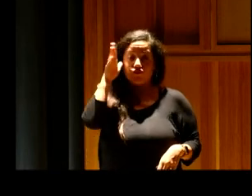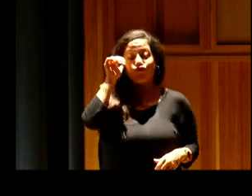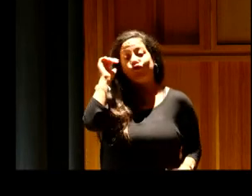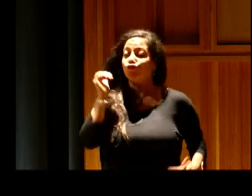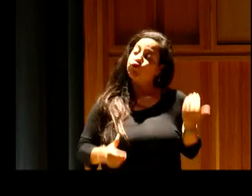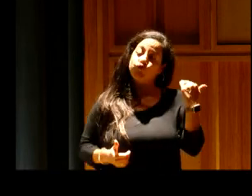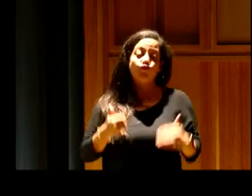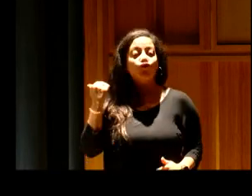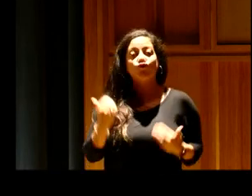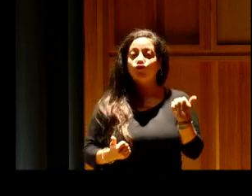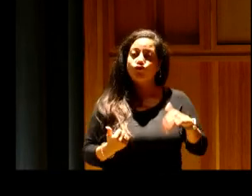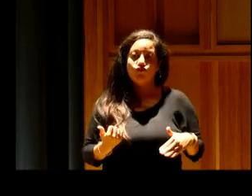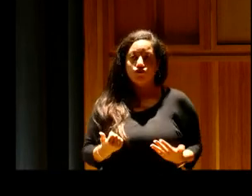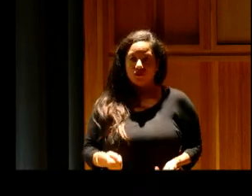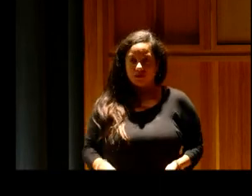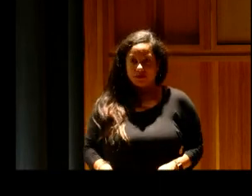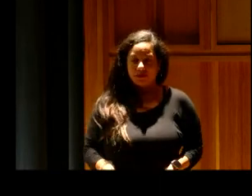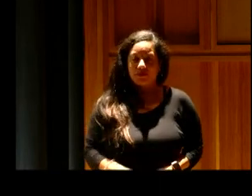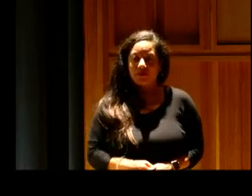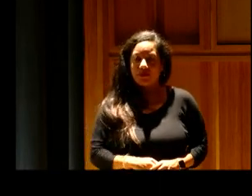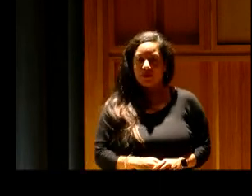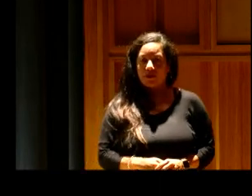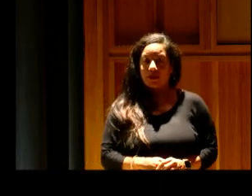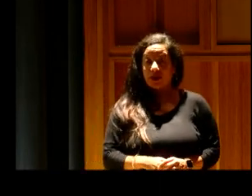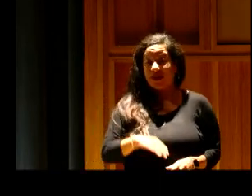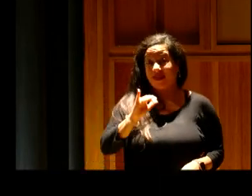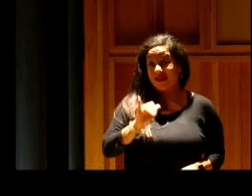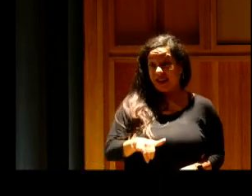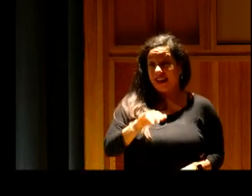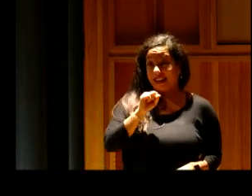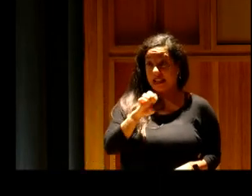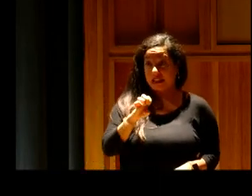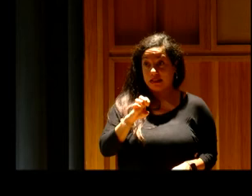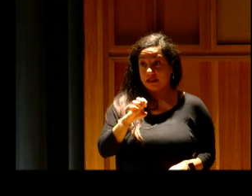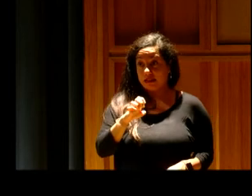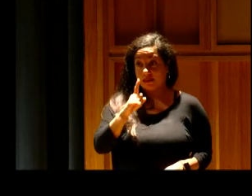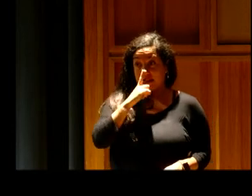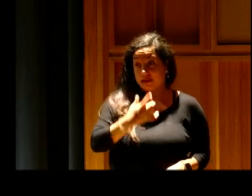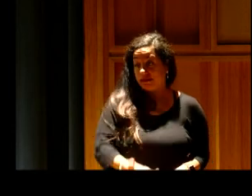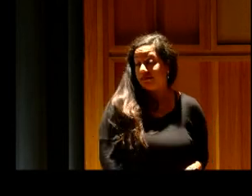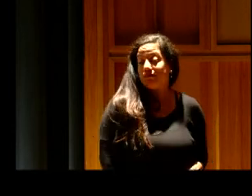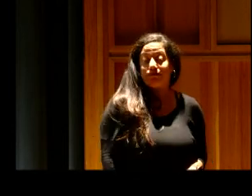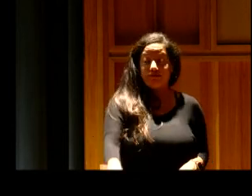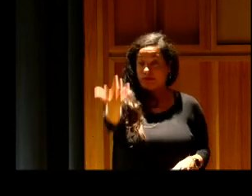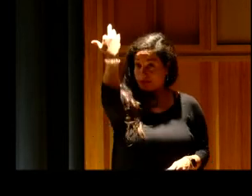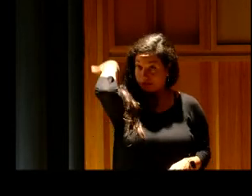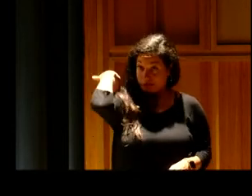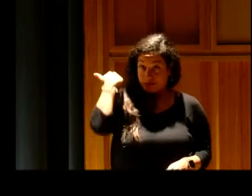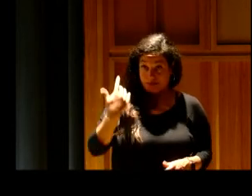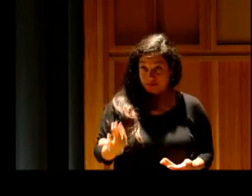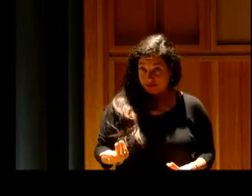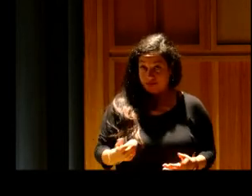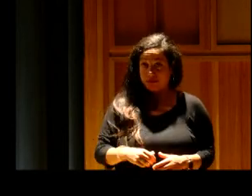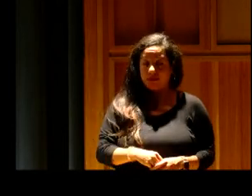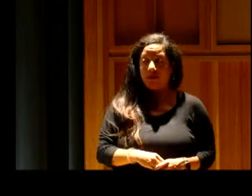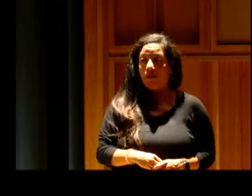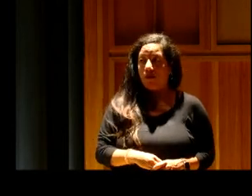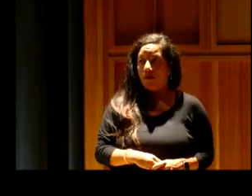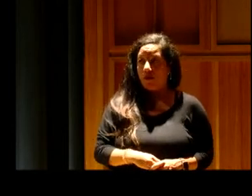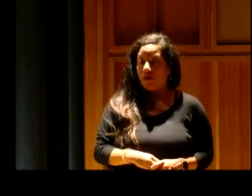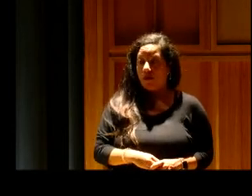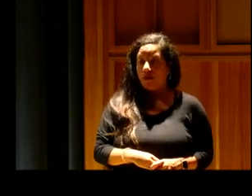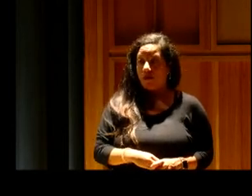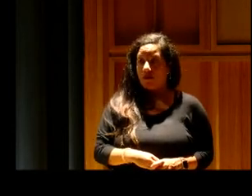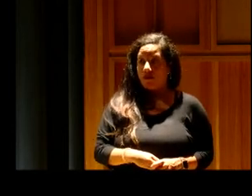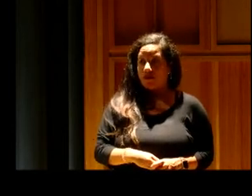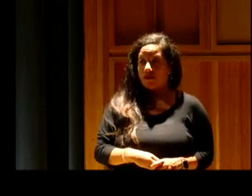overcome. So that case is now long in the rear view mirror for me. If you hang